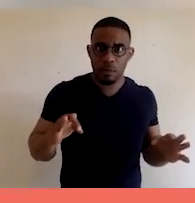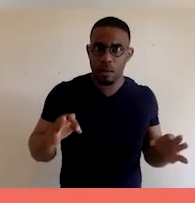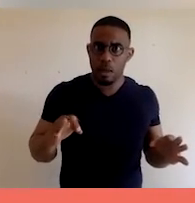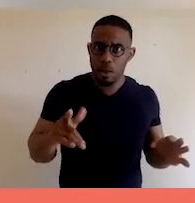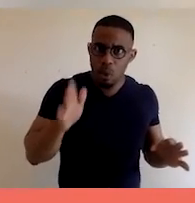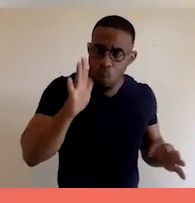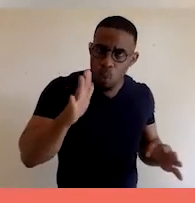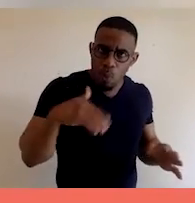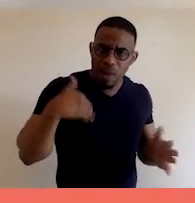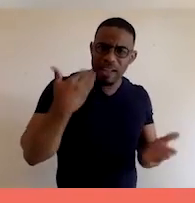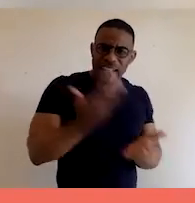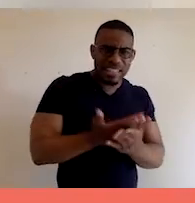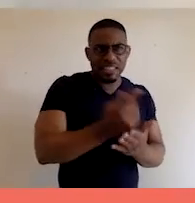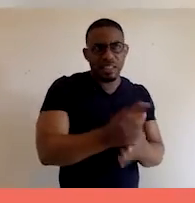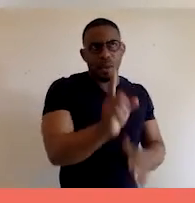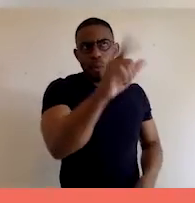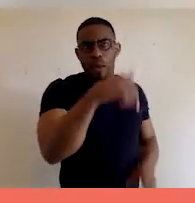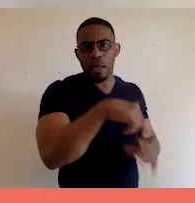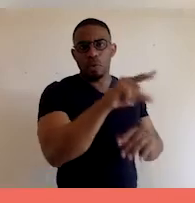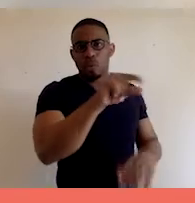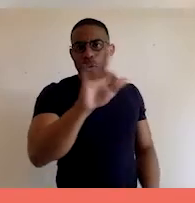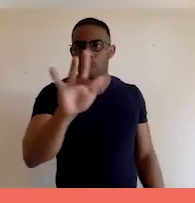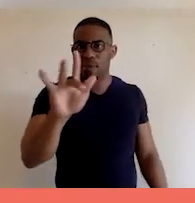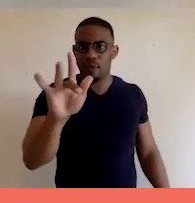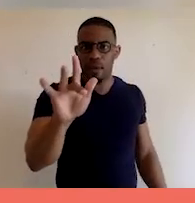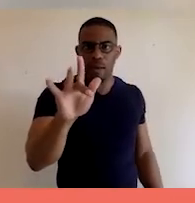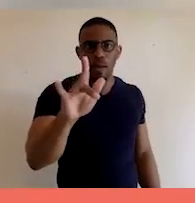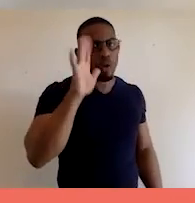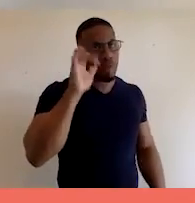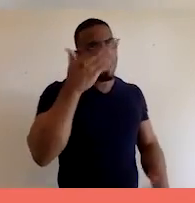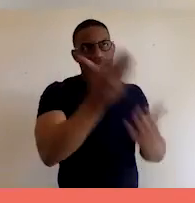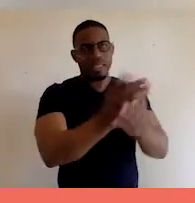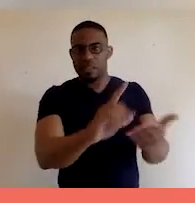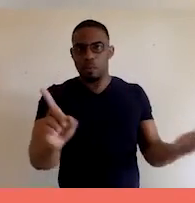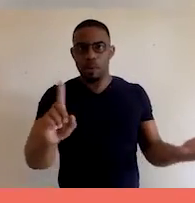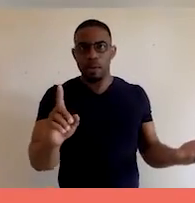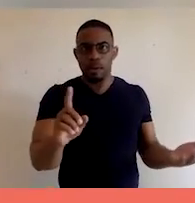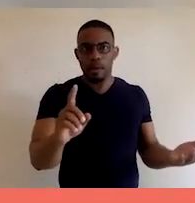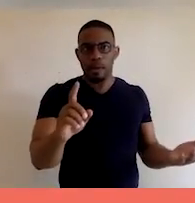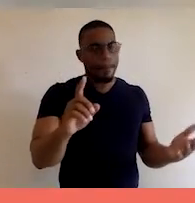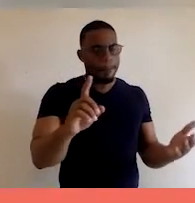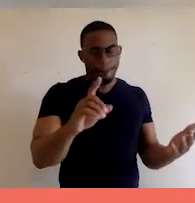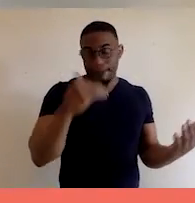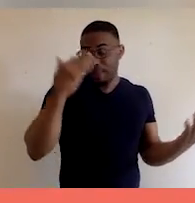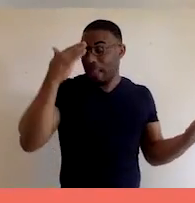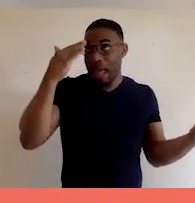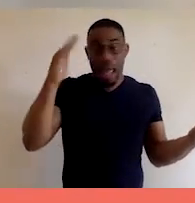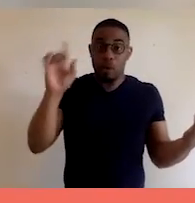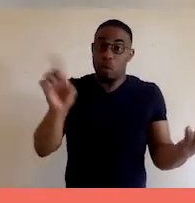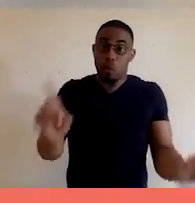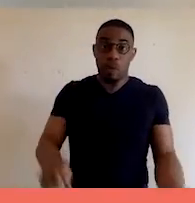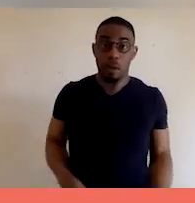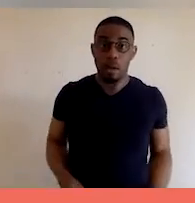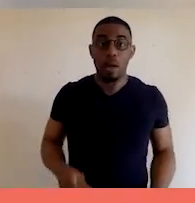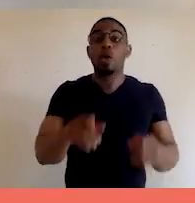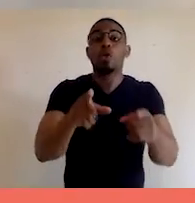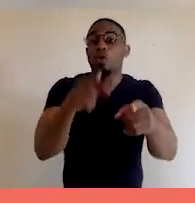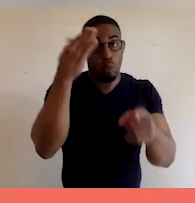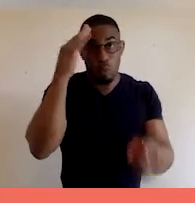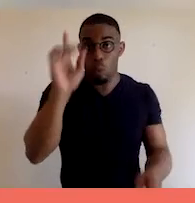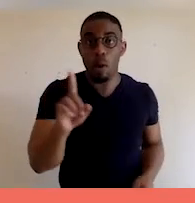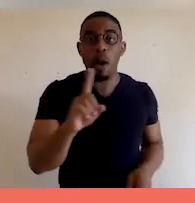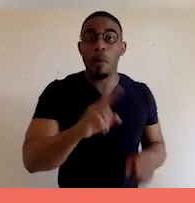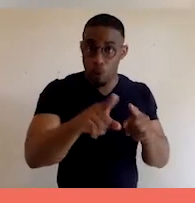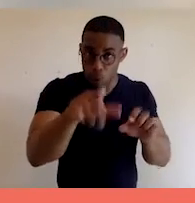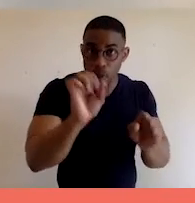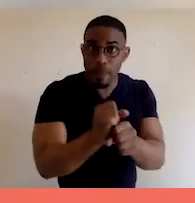You're going to land somewhere in 2025. You're going to land somewhere. I don't know where. You don't know where,